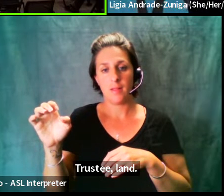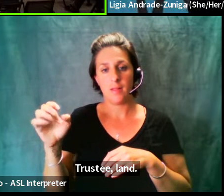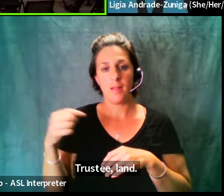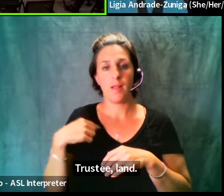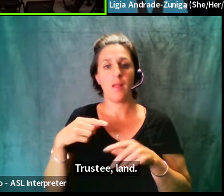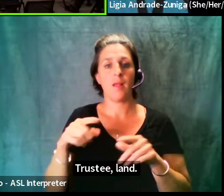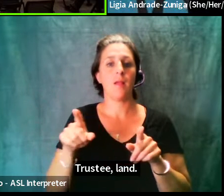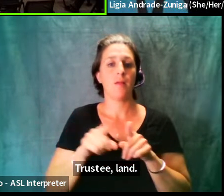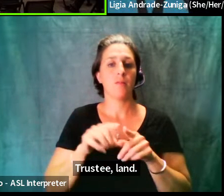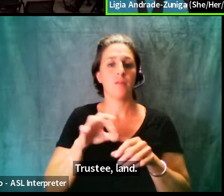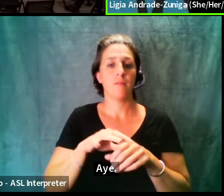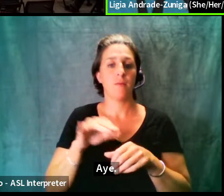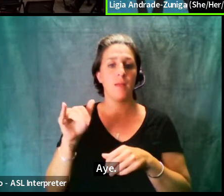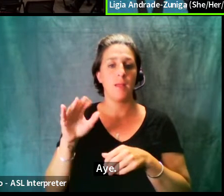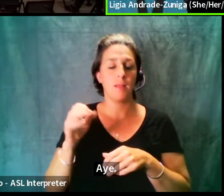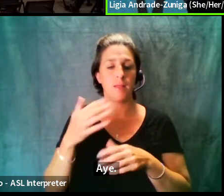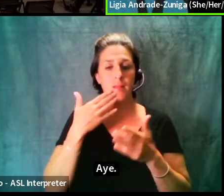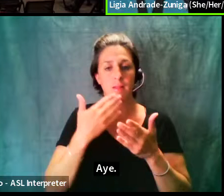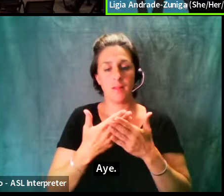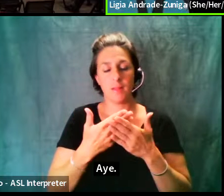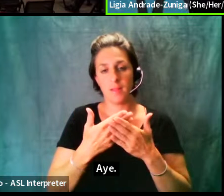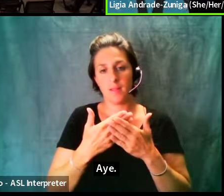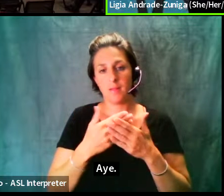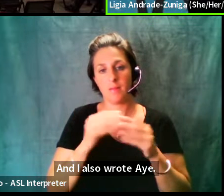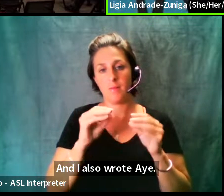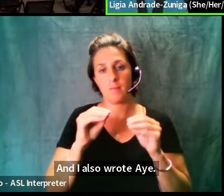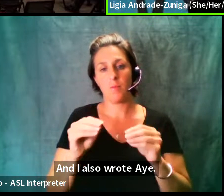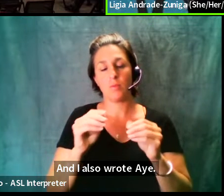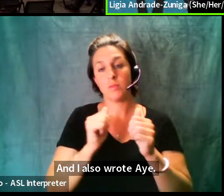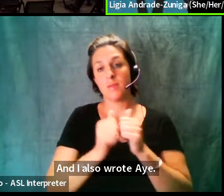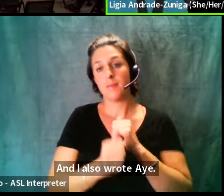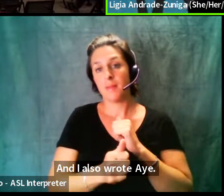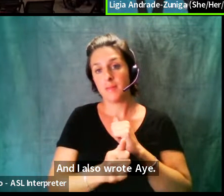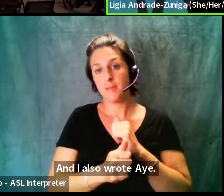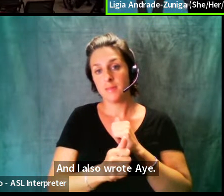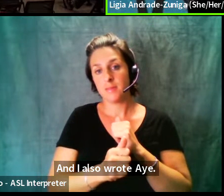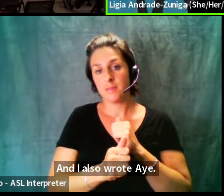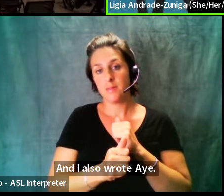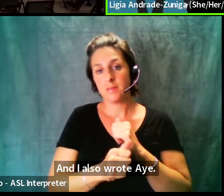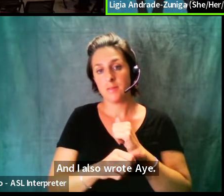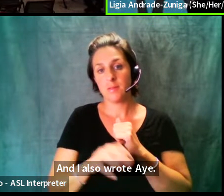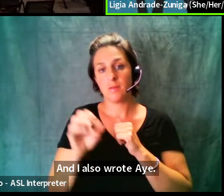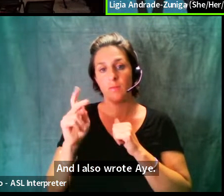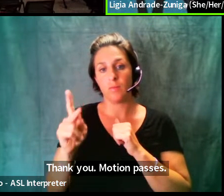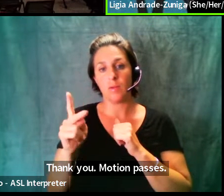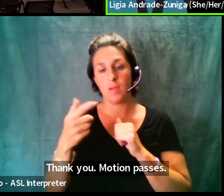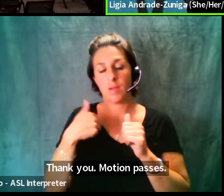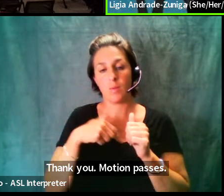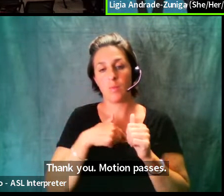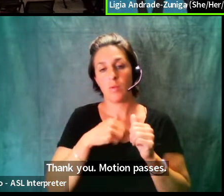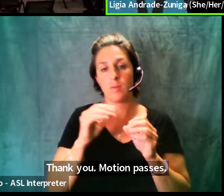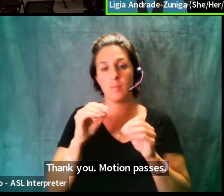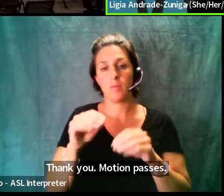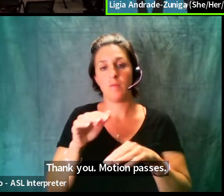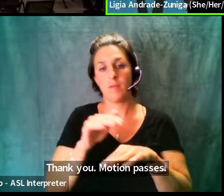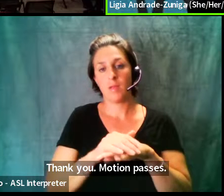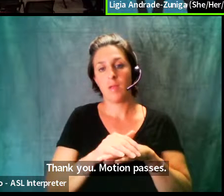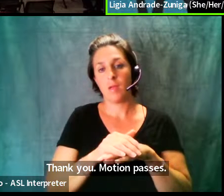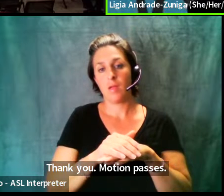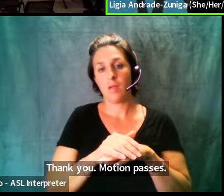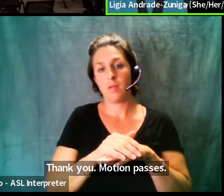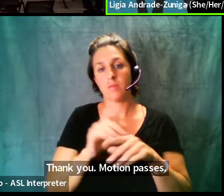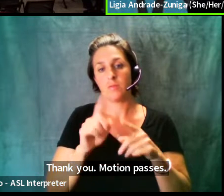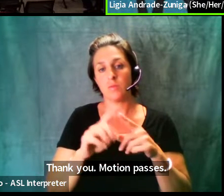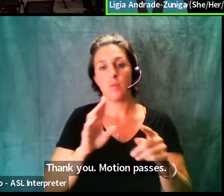also vote aye. Thank you. Motion passes. All right, we're going on now to